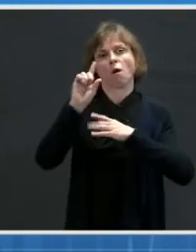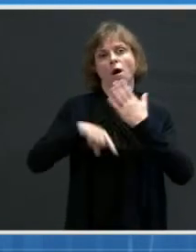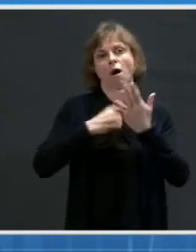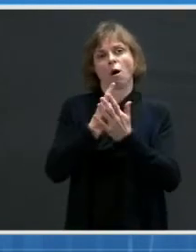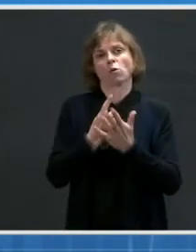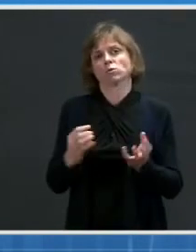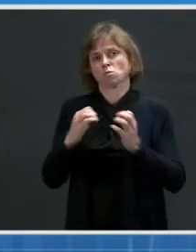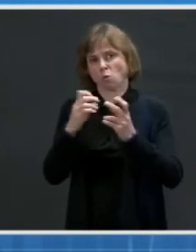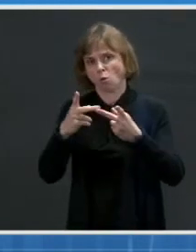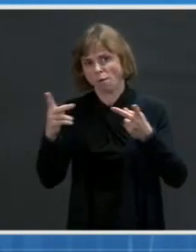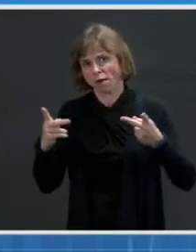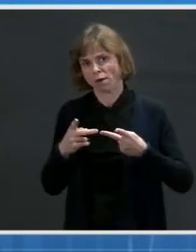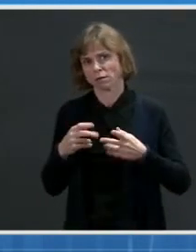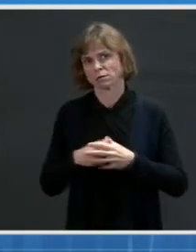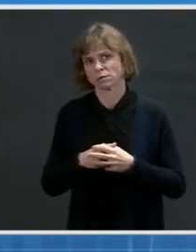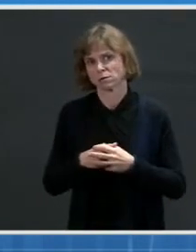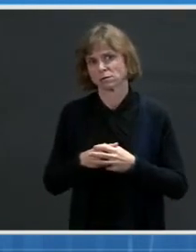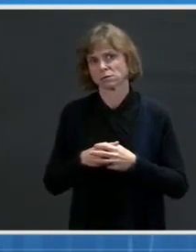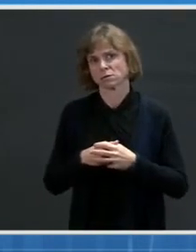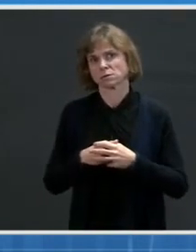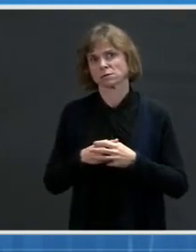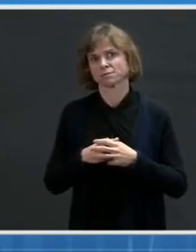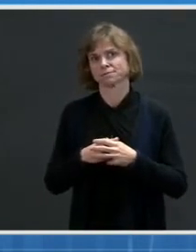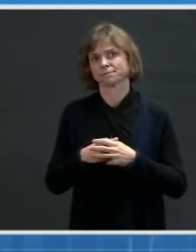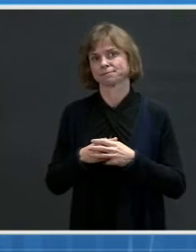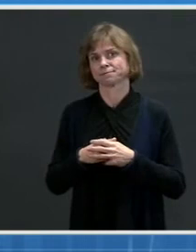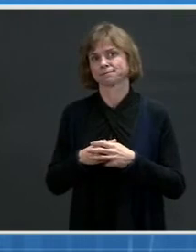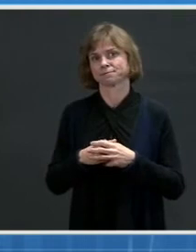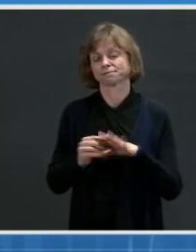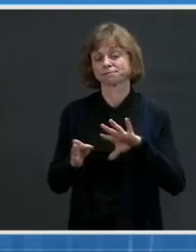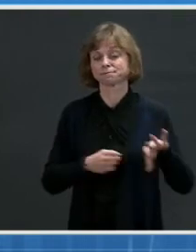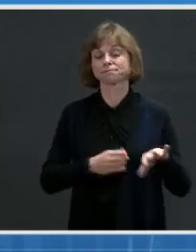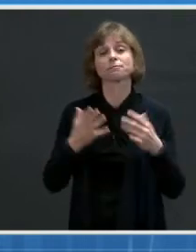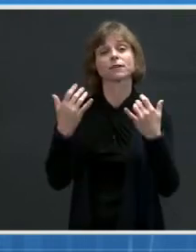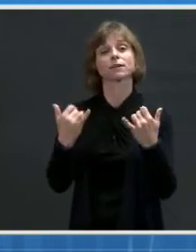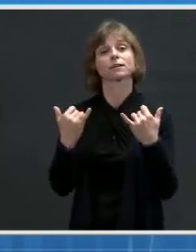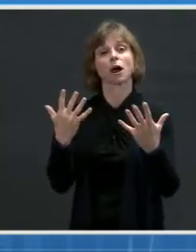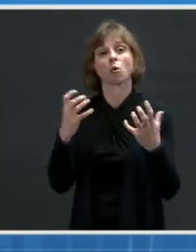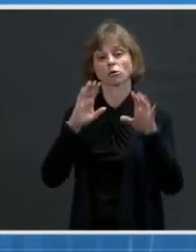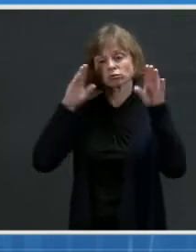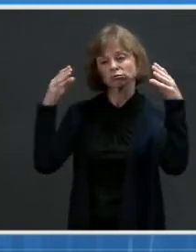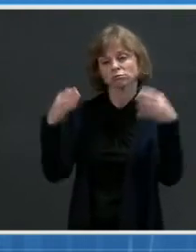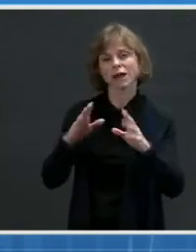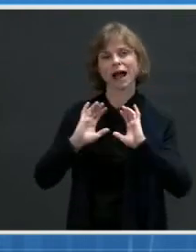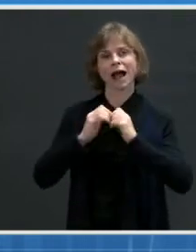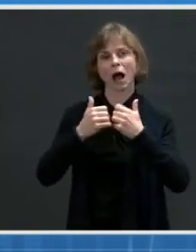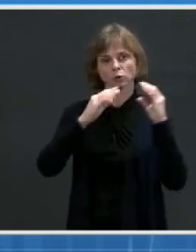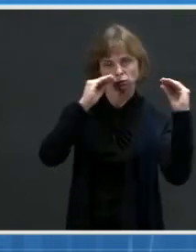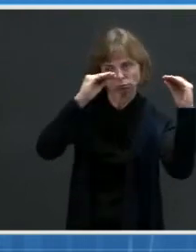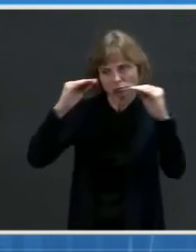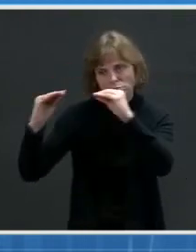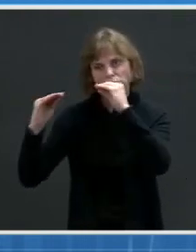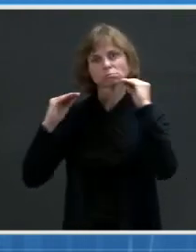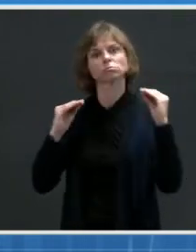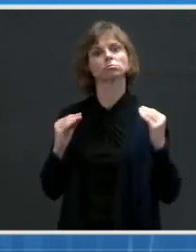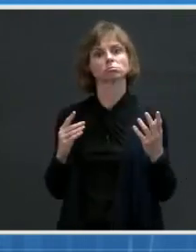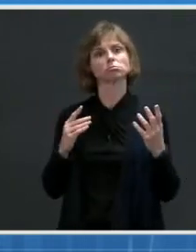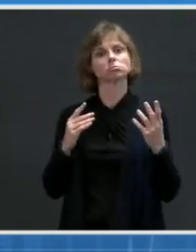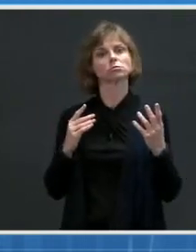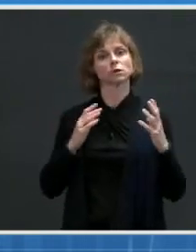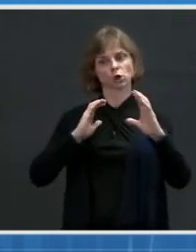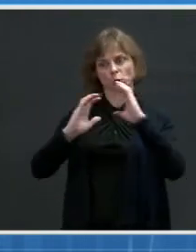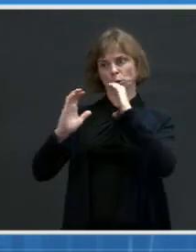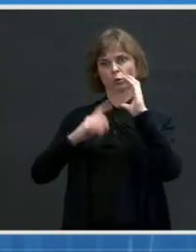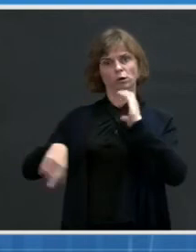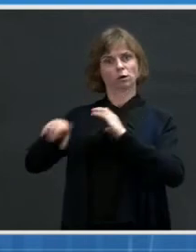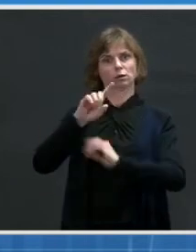Next, I want to begin to turn to our efforts to educate and communicate with the public about the importance of